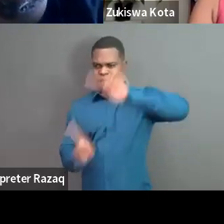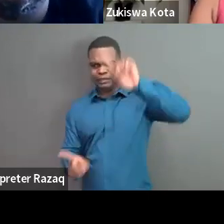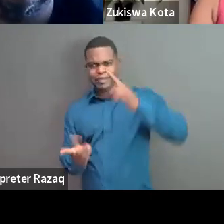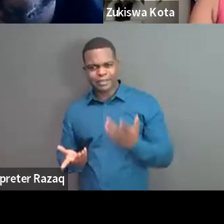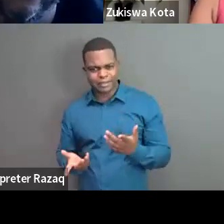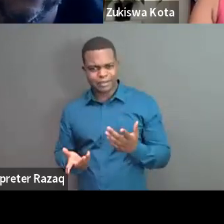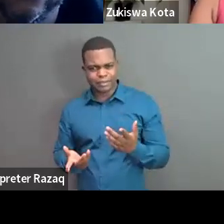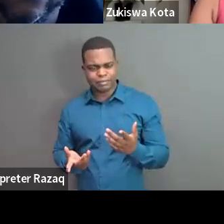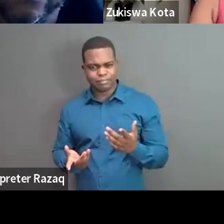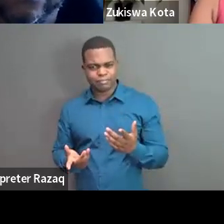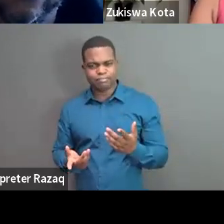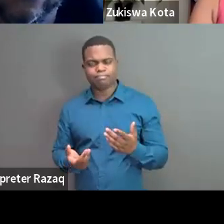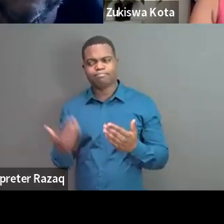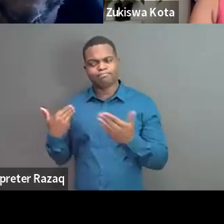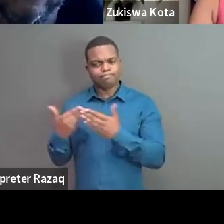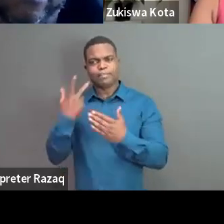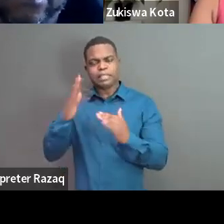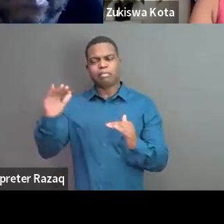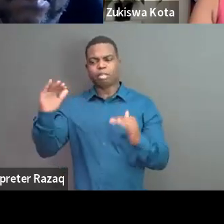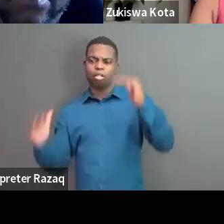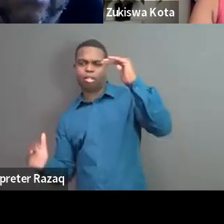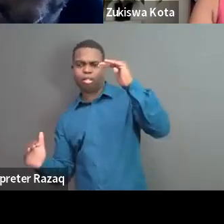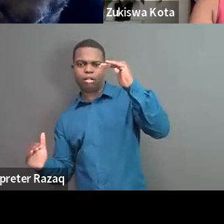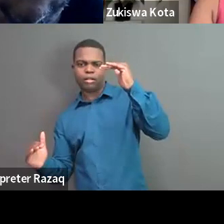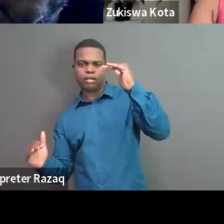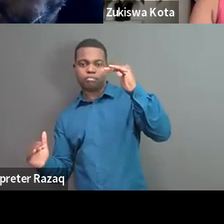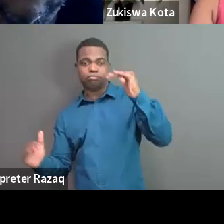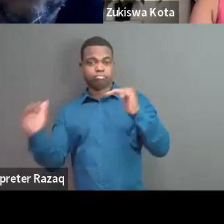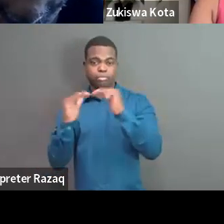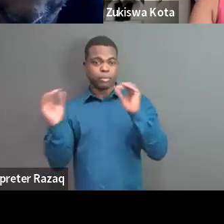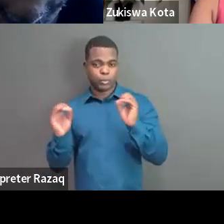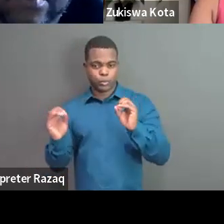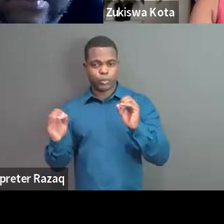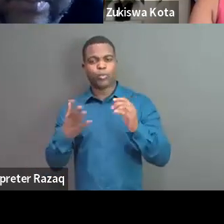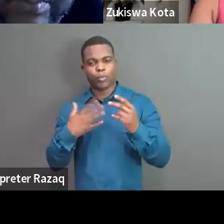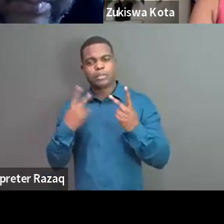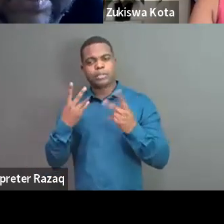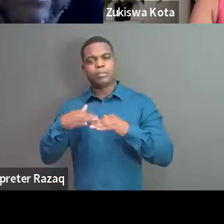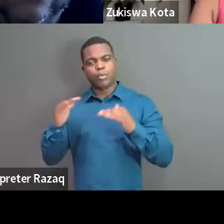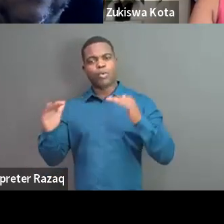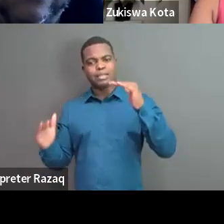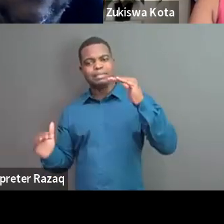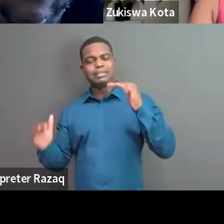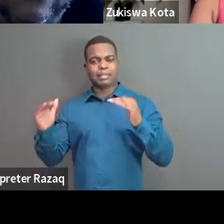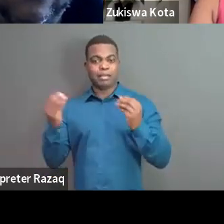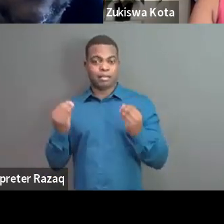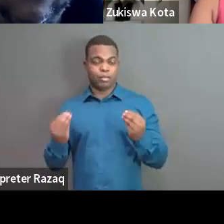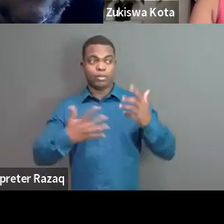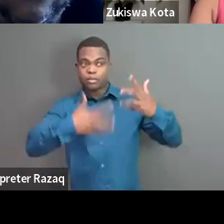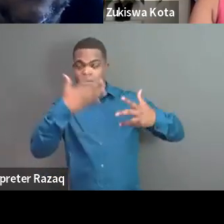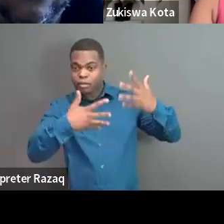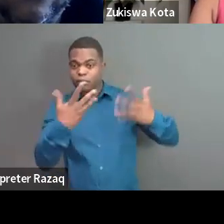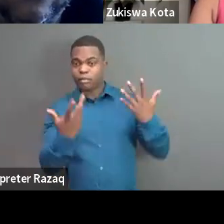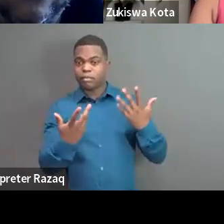but also from critical data that helps us, bridge the internet and the inequality gap in